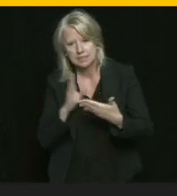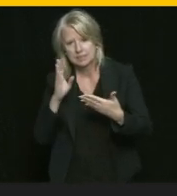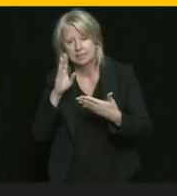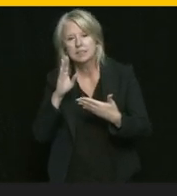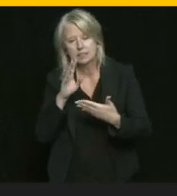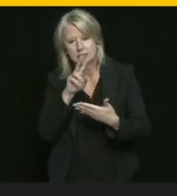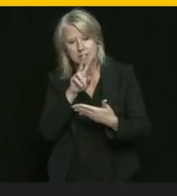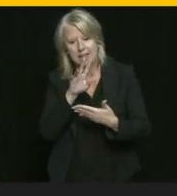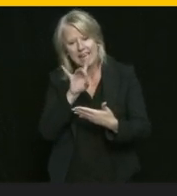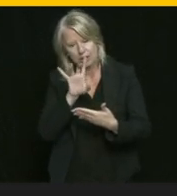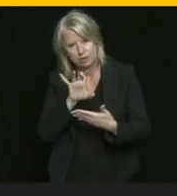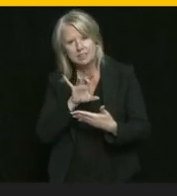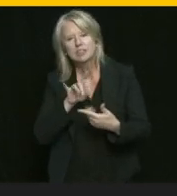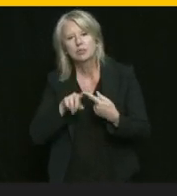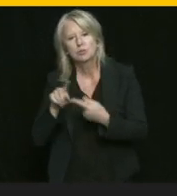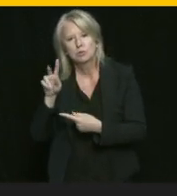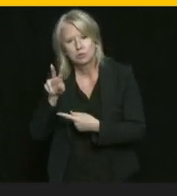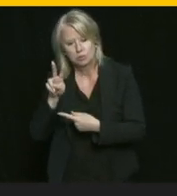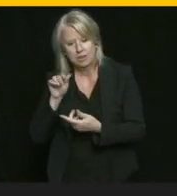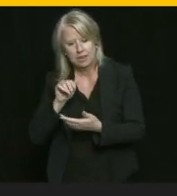251,800 to